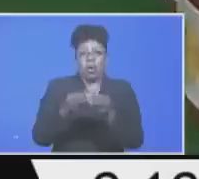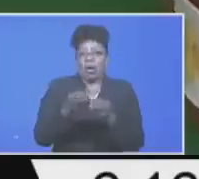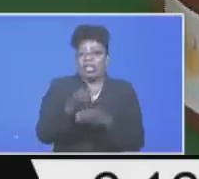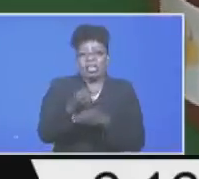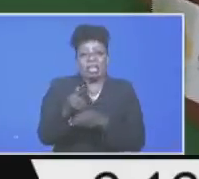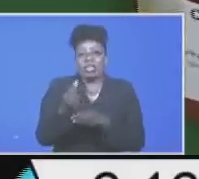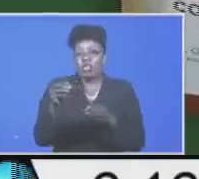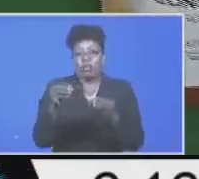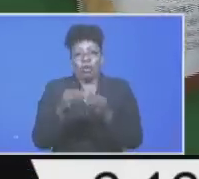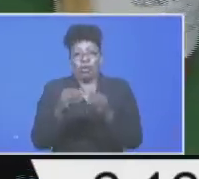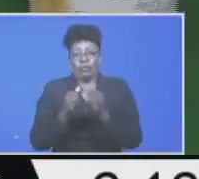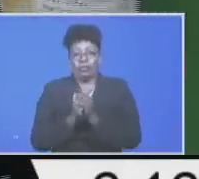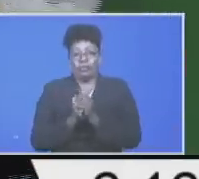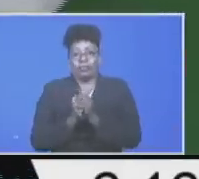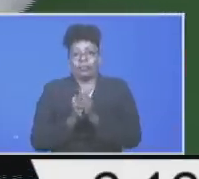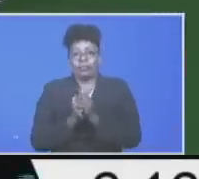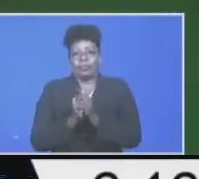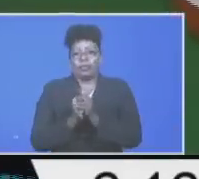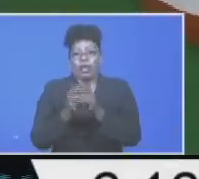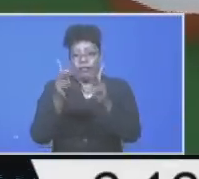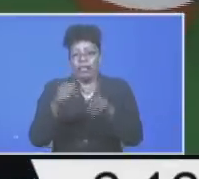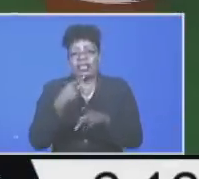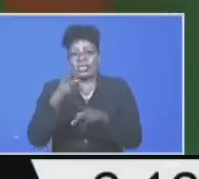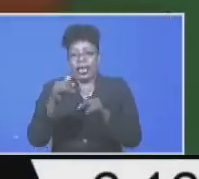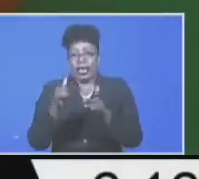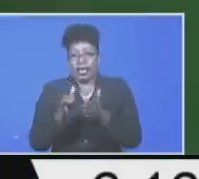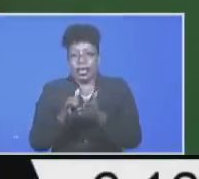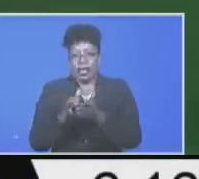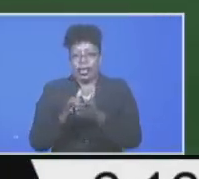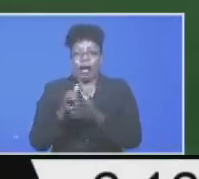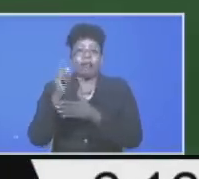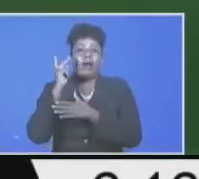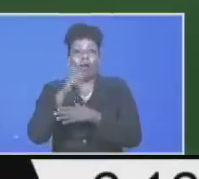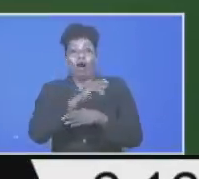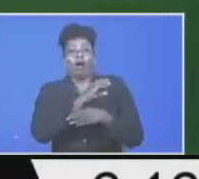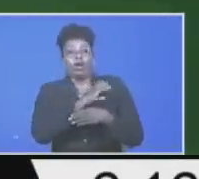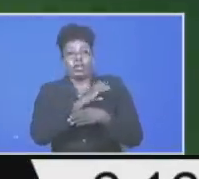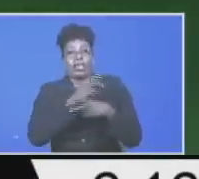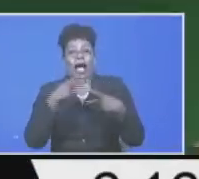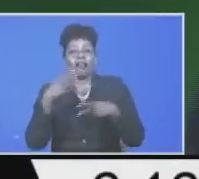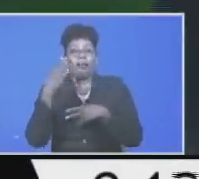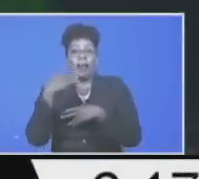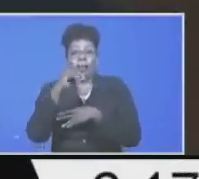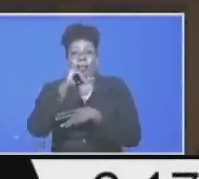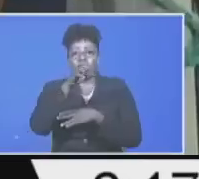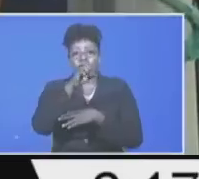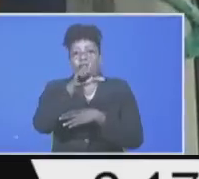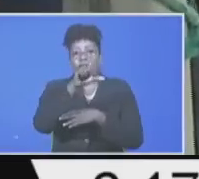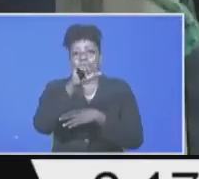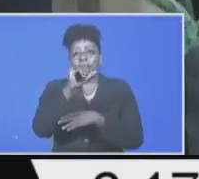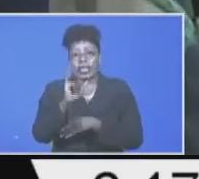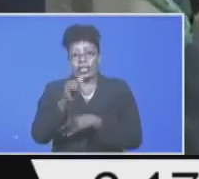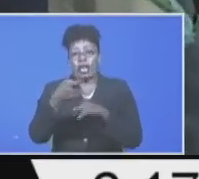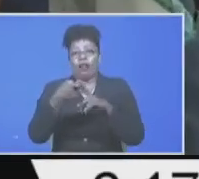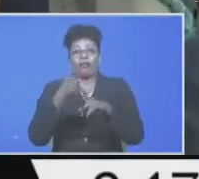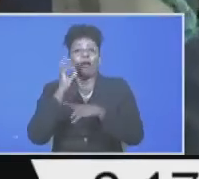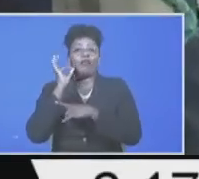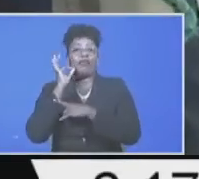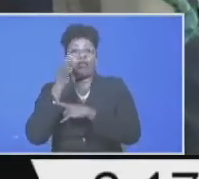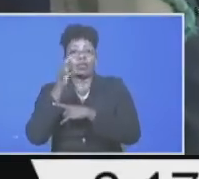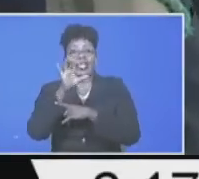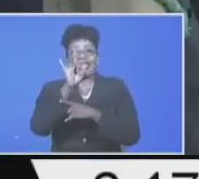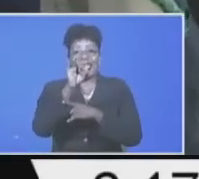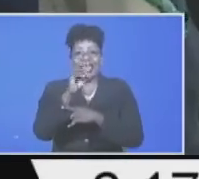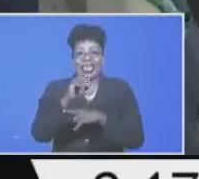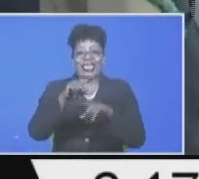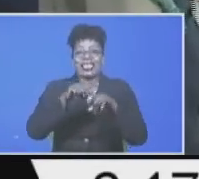now. Vendor Sarah Constantine has been producing jams and pepper jellies she made from local fruits in 80